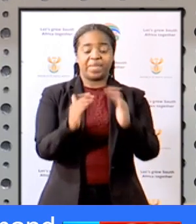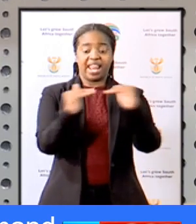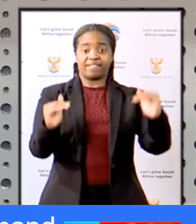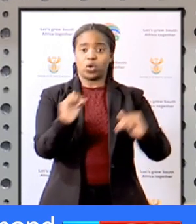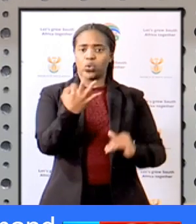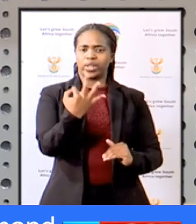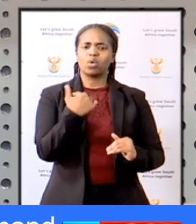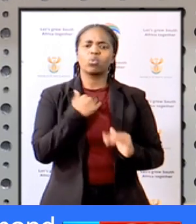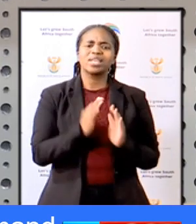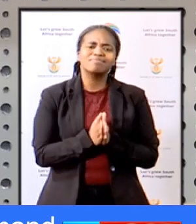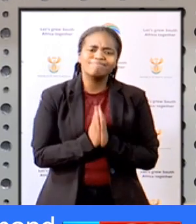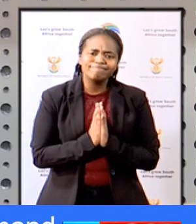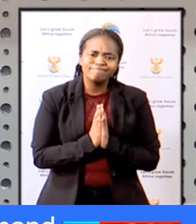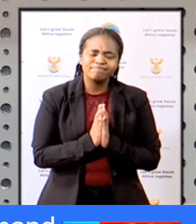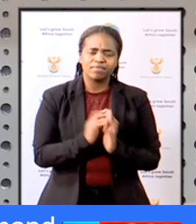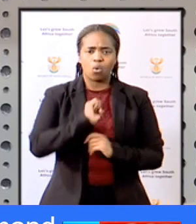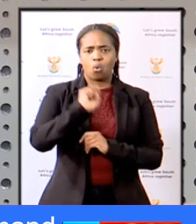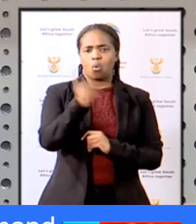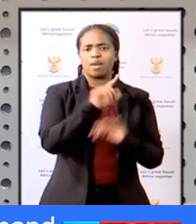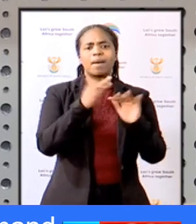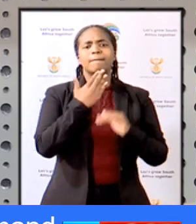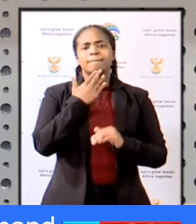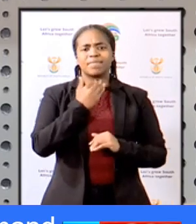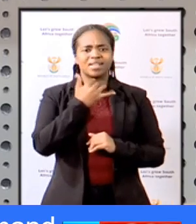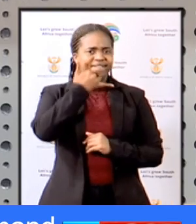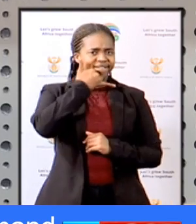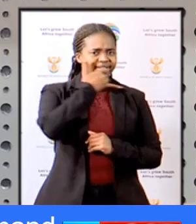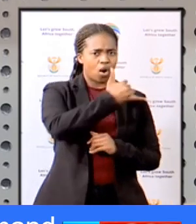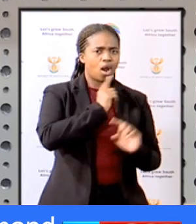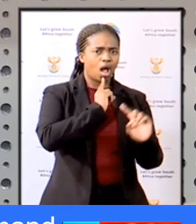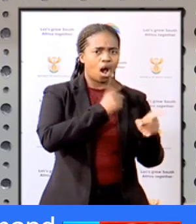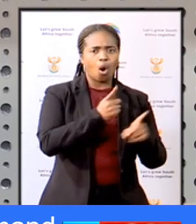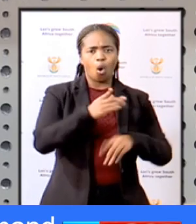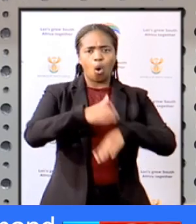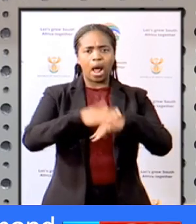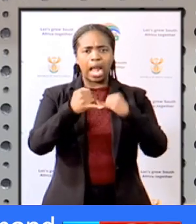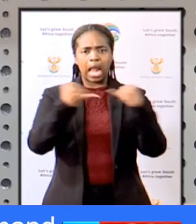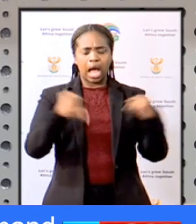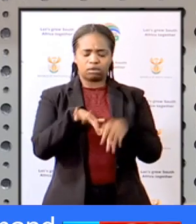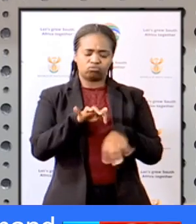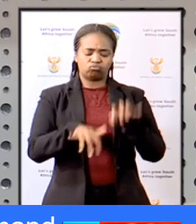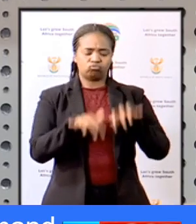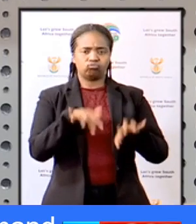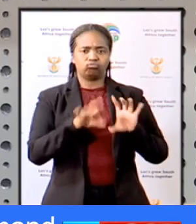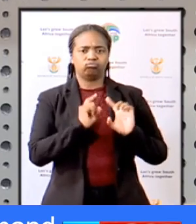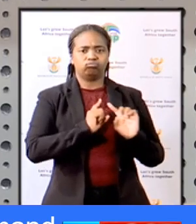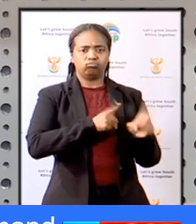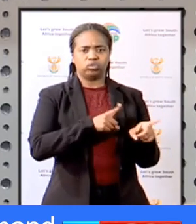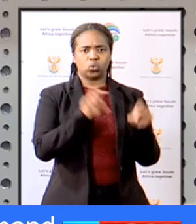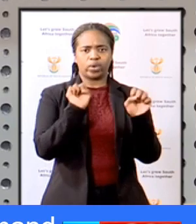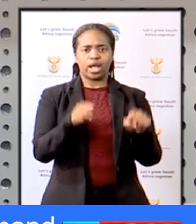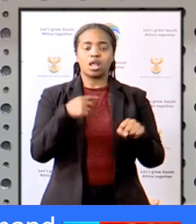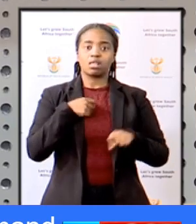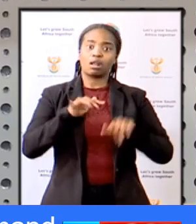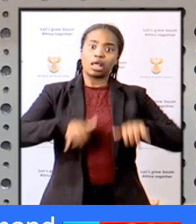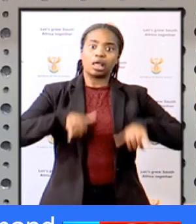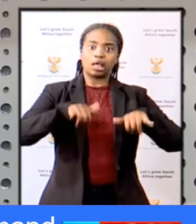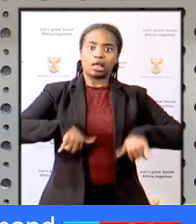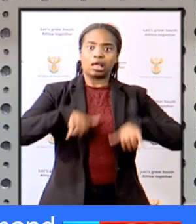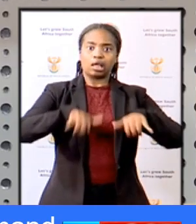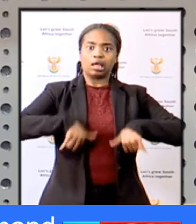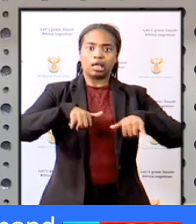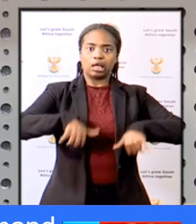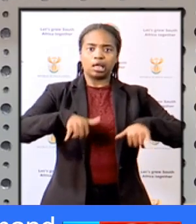to do the ordering by phone or online so that there isn't a need to wait at